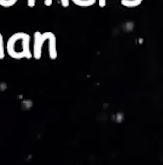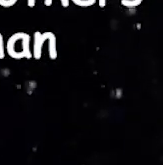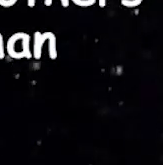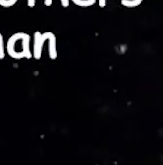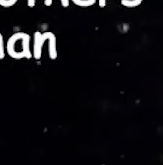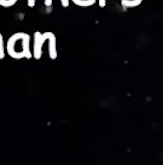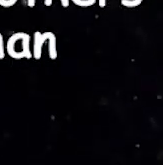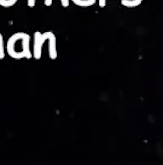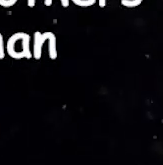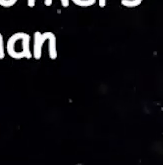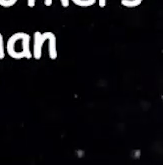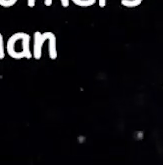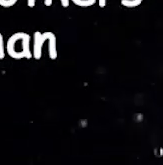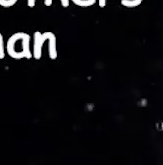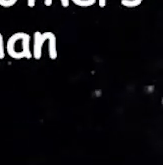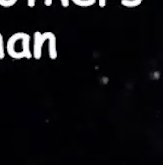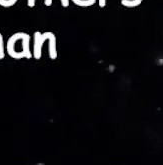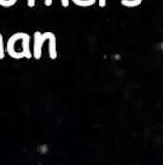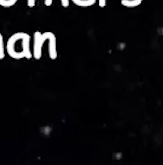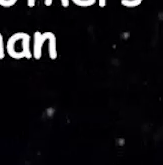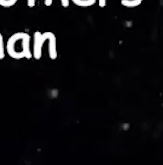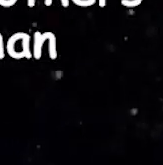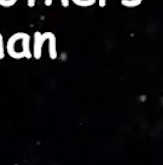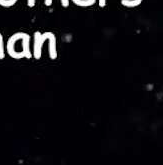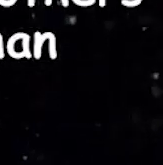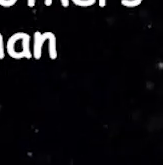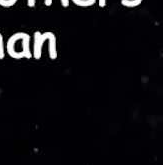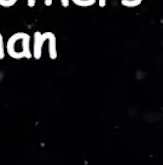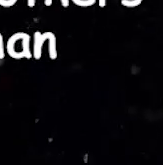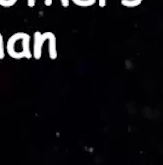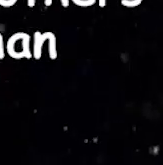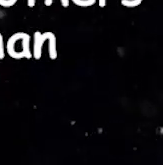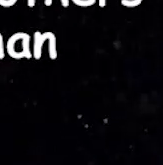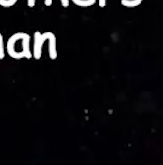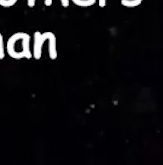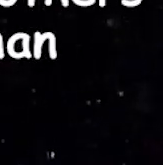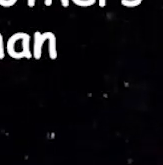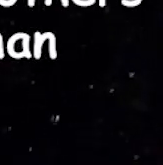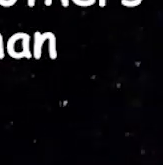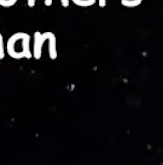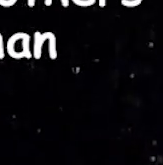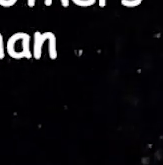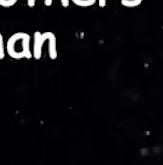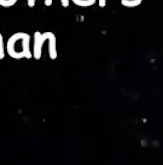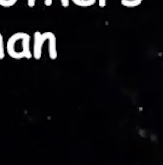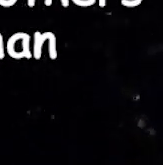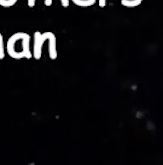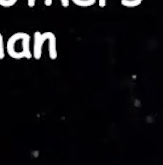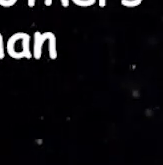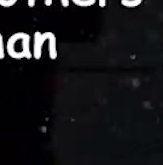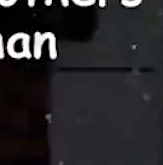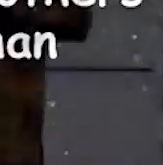better than yourself. Ahobrasie ene se obebu afoforo aten wo ho. See, humility is